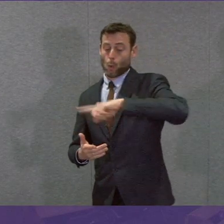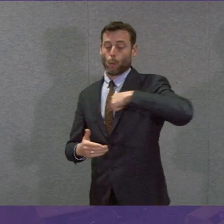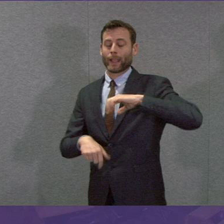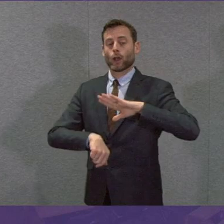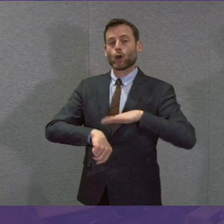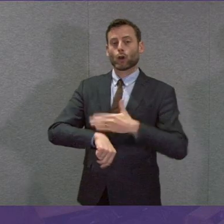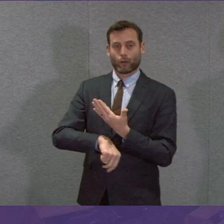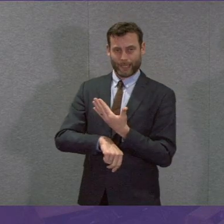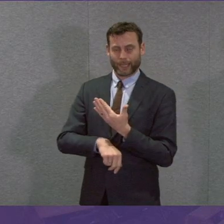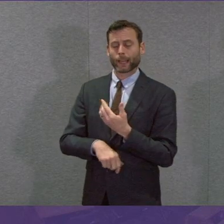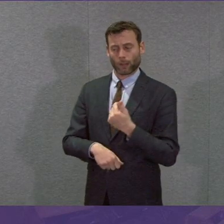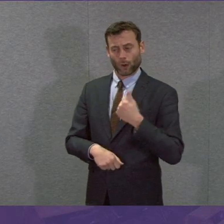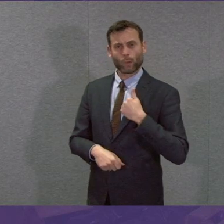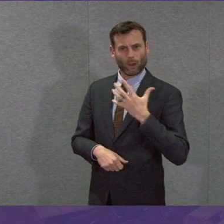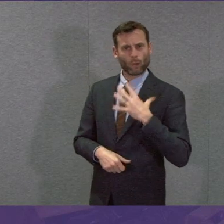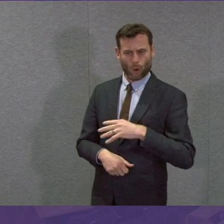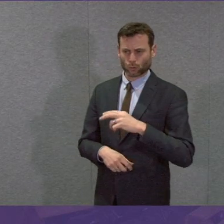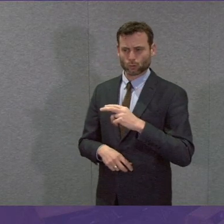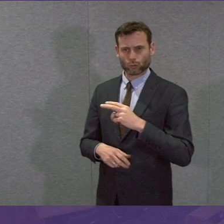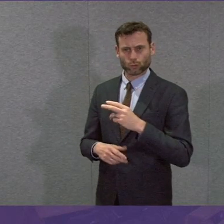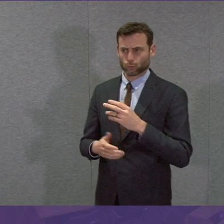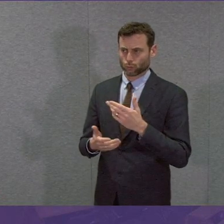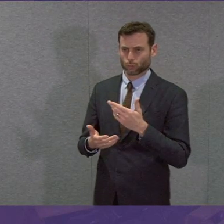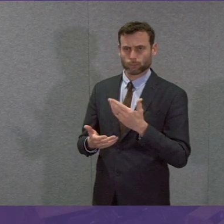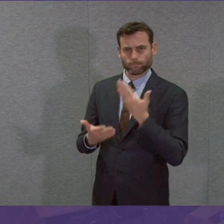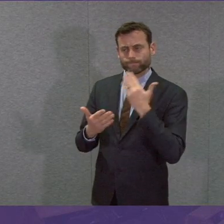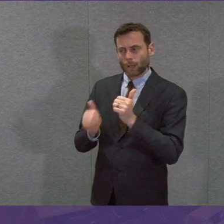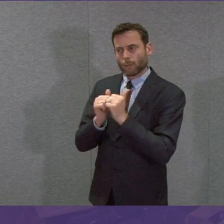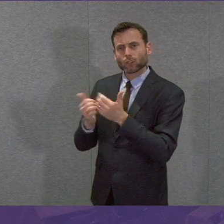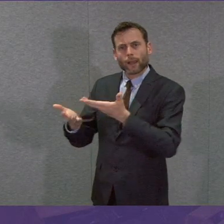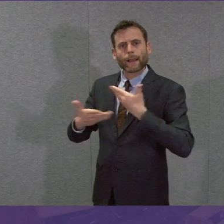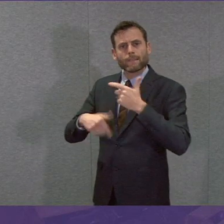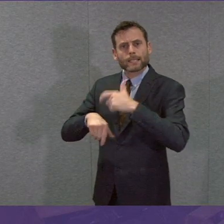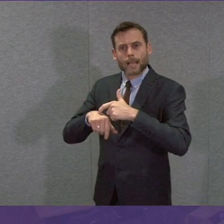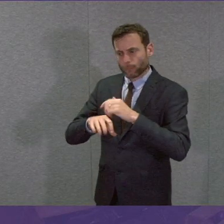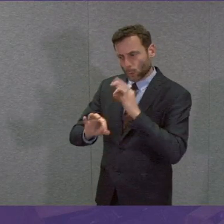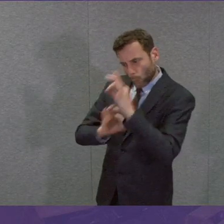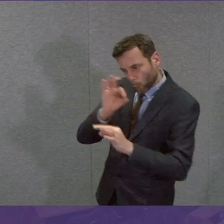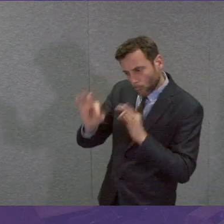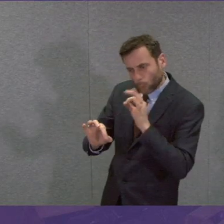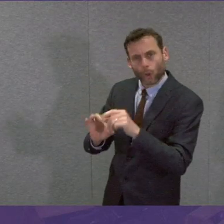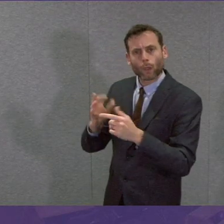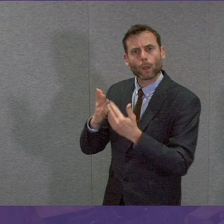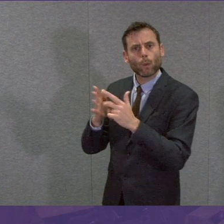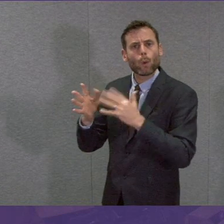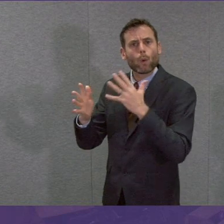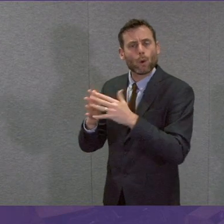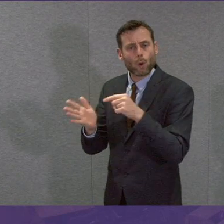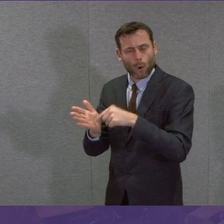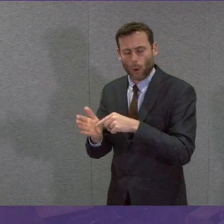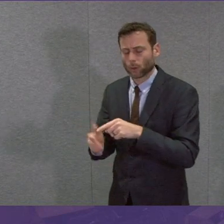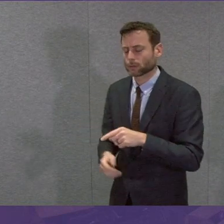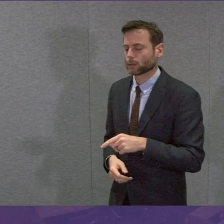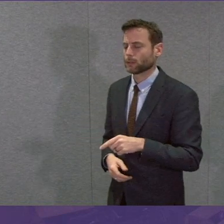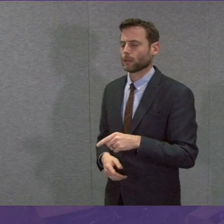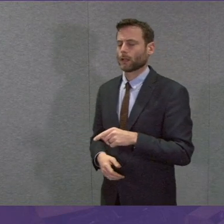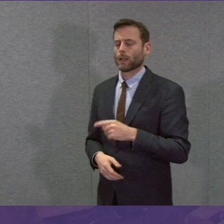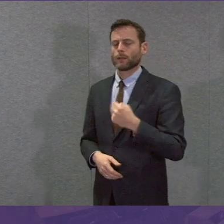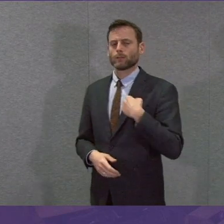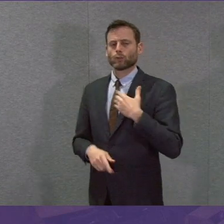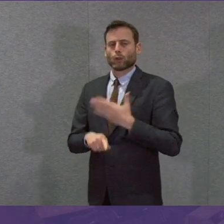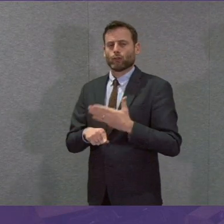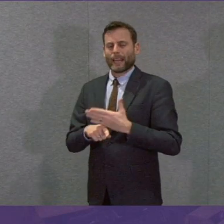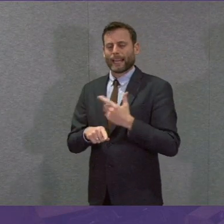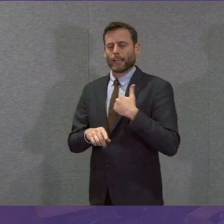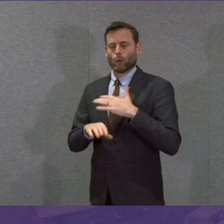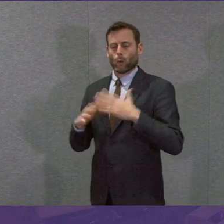possible to this legislation over the coming days. But what struck me from an initial reading was not so much what's in the bill as what's not